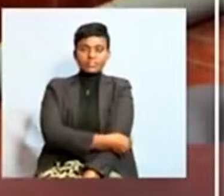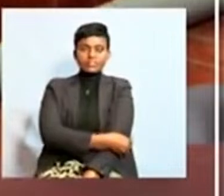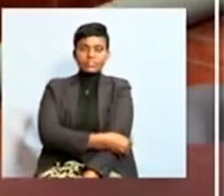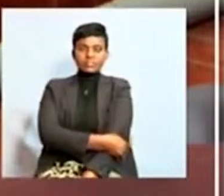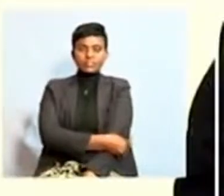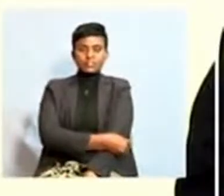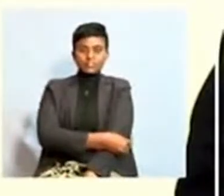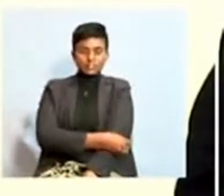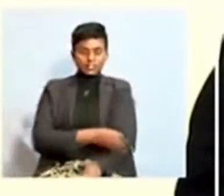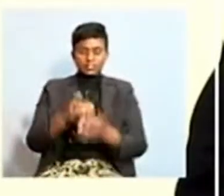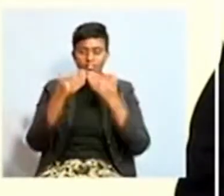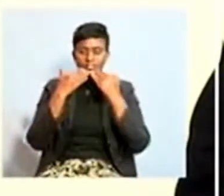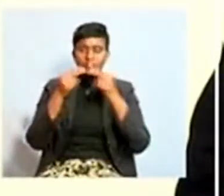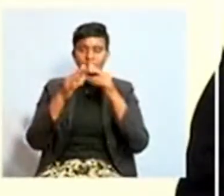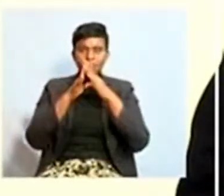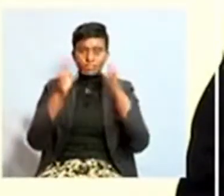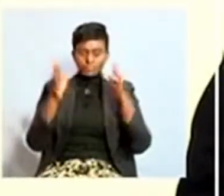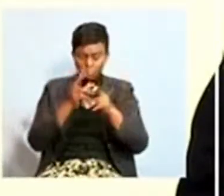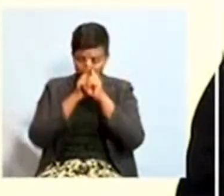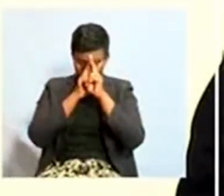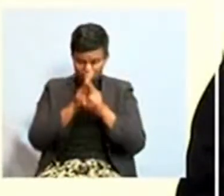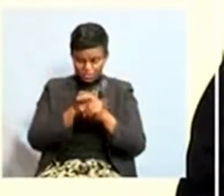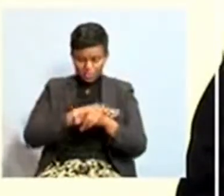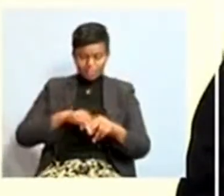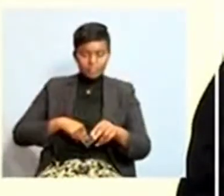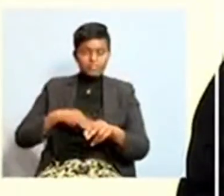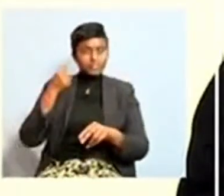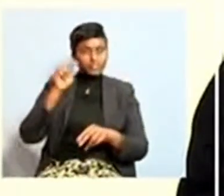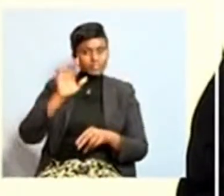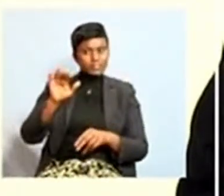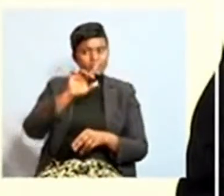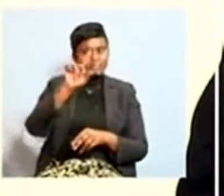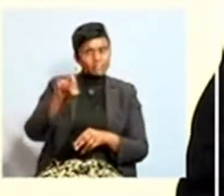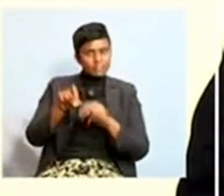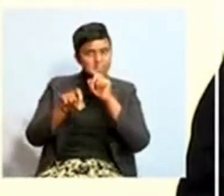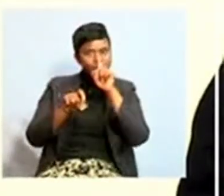Thank you very much, Honorable Member, for the question.